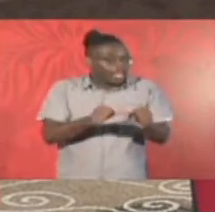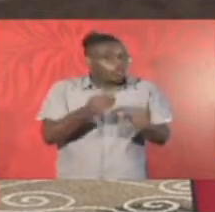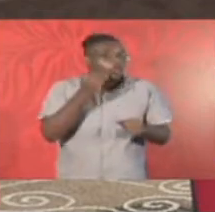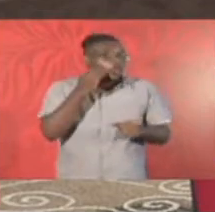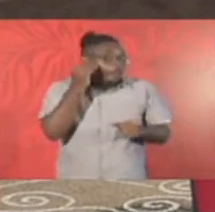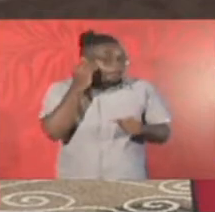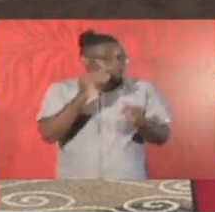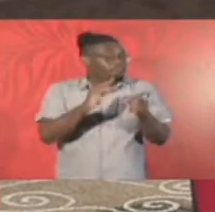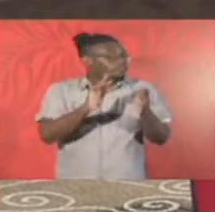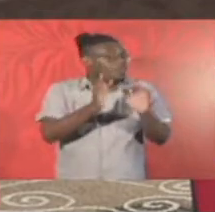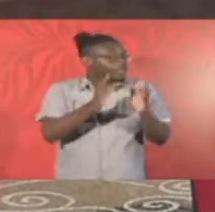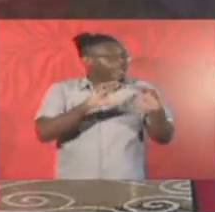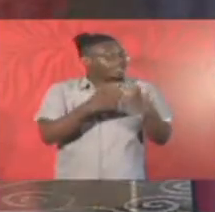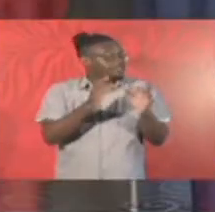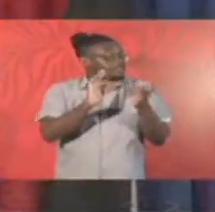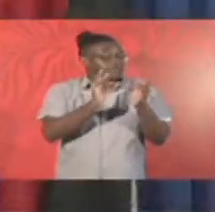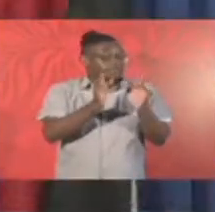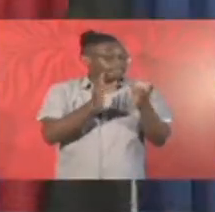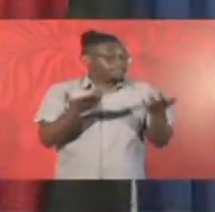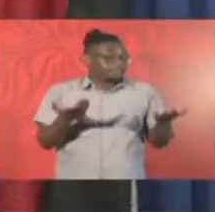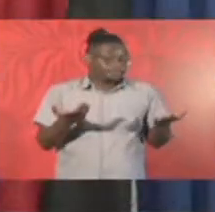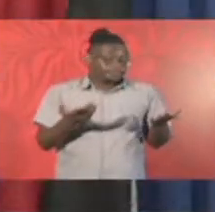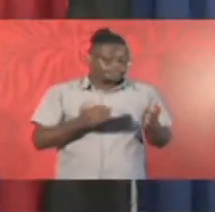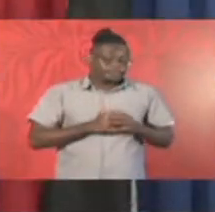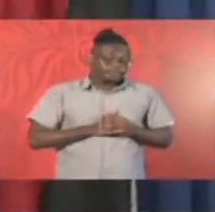virtual classes?